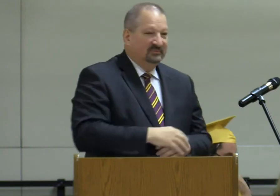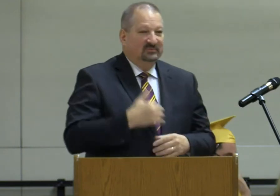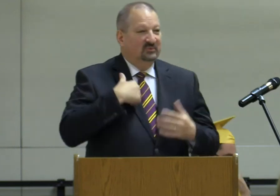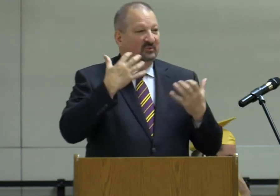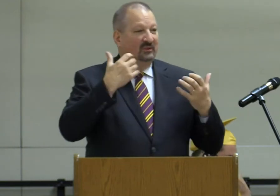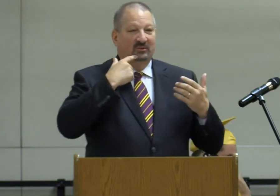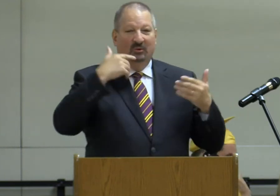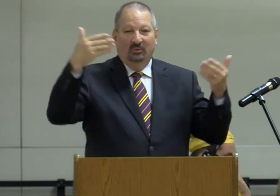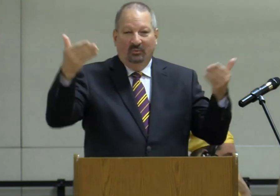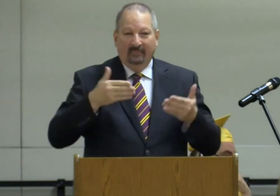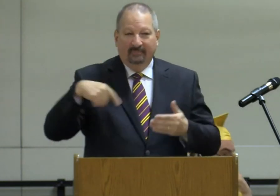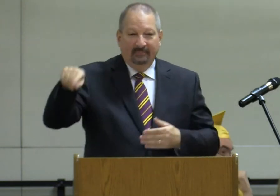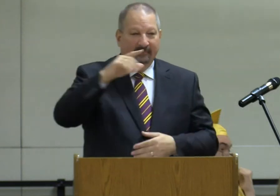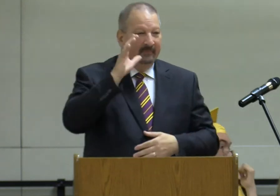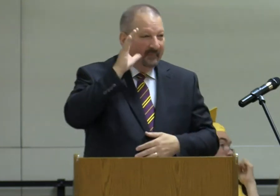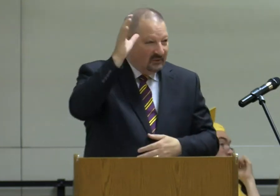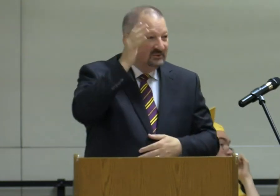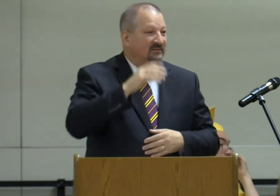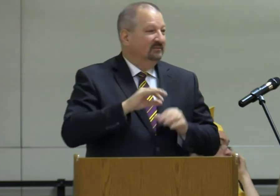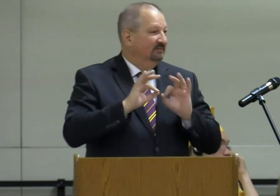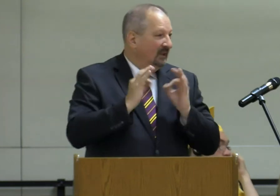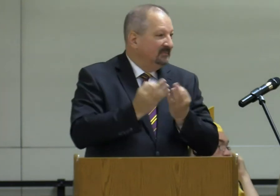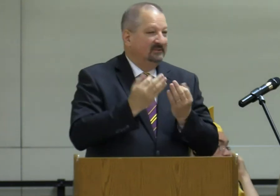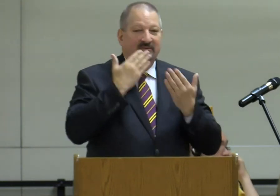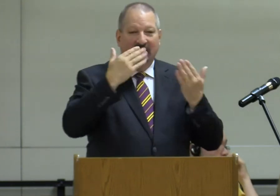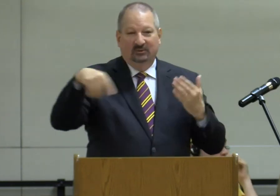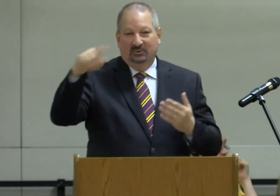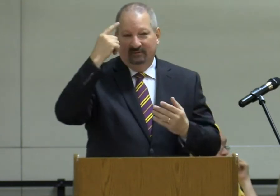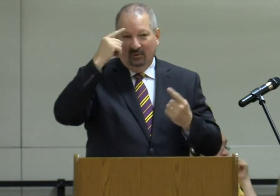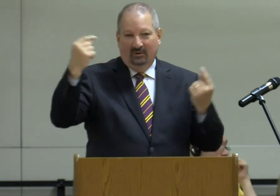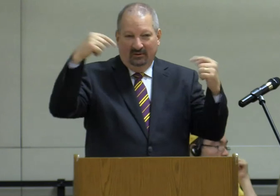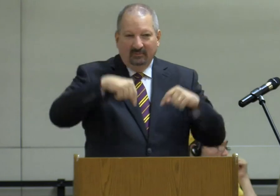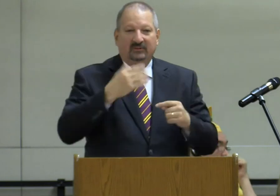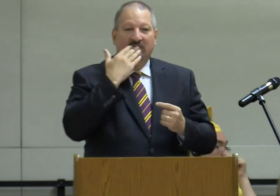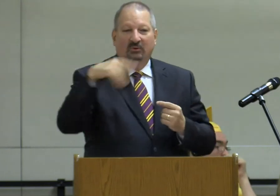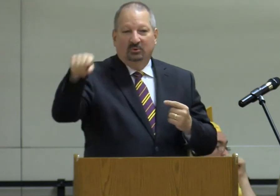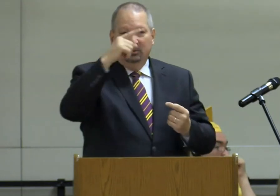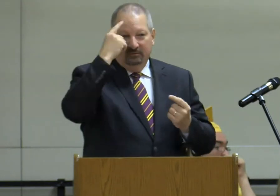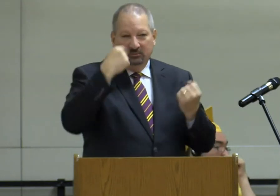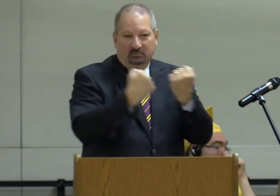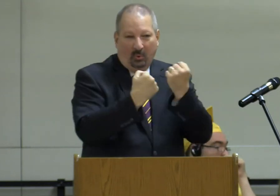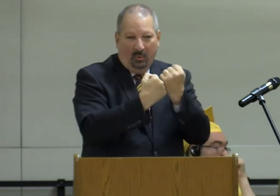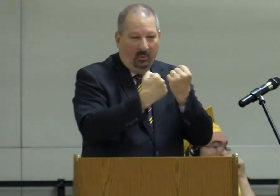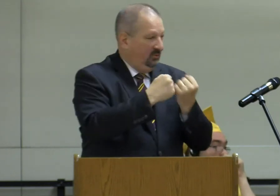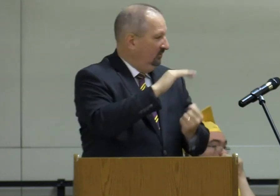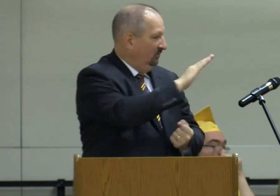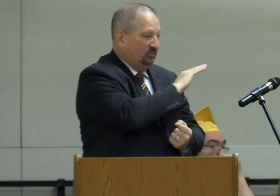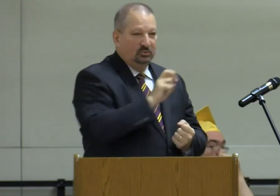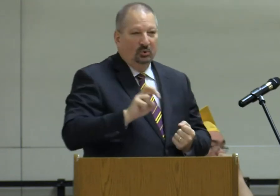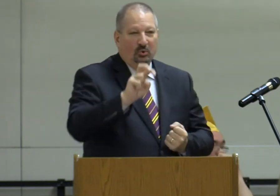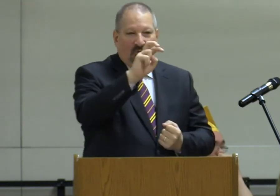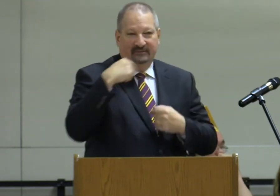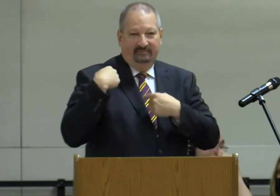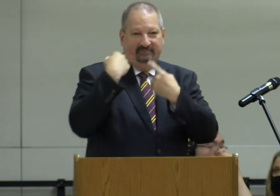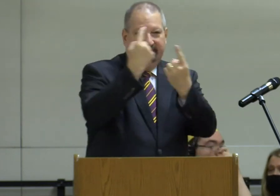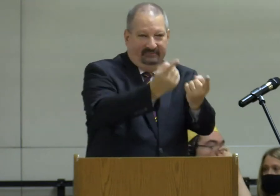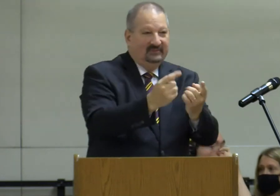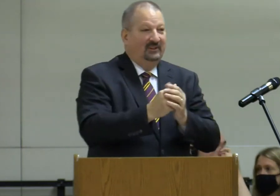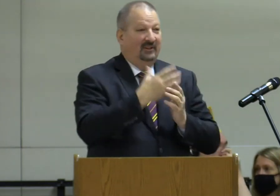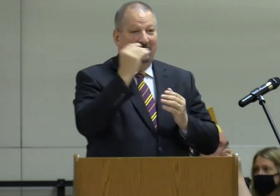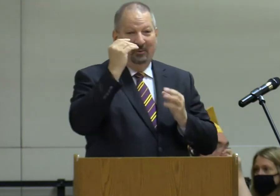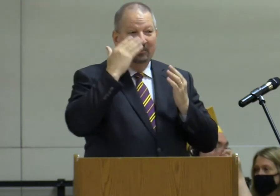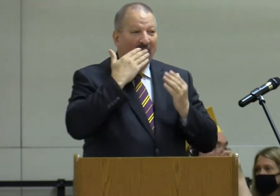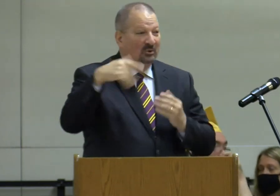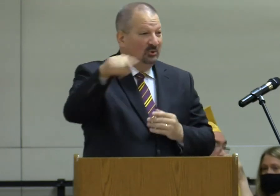So that is my message to you, class of 2021, including to thanking parents and staff for